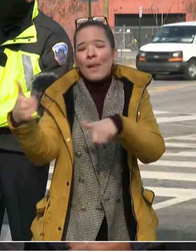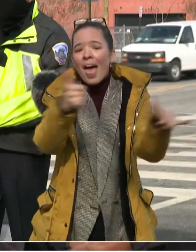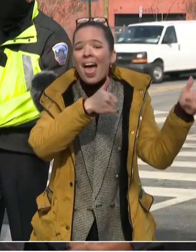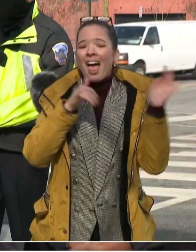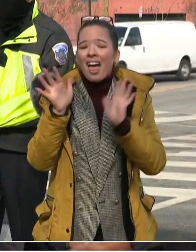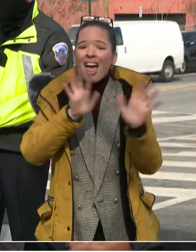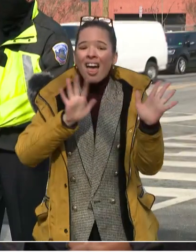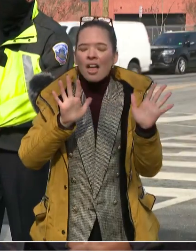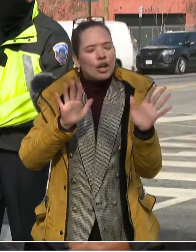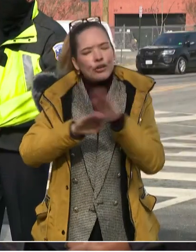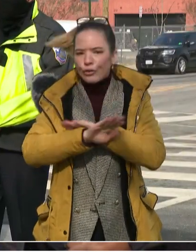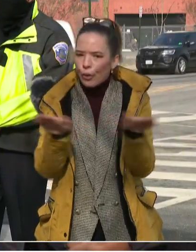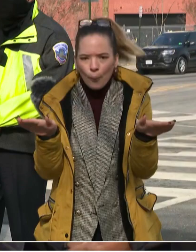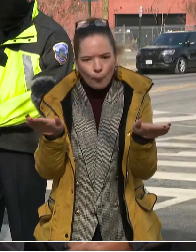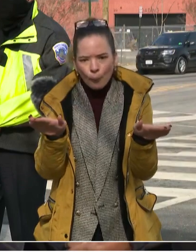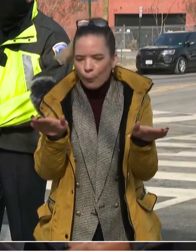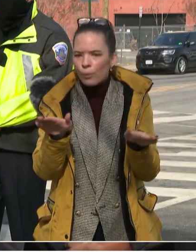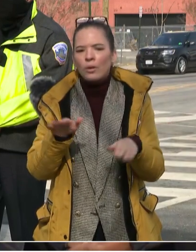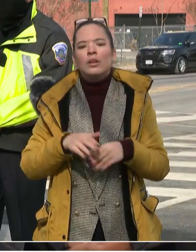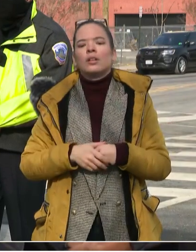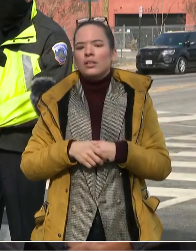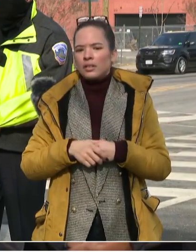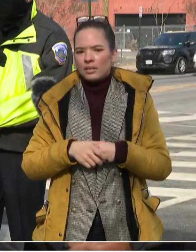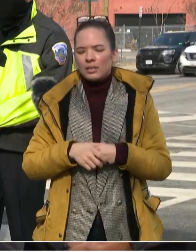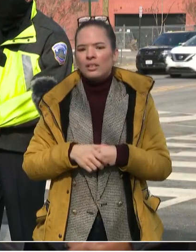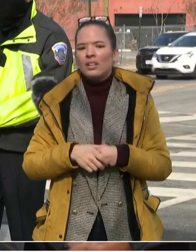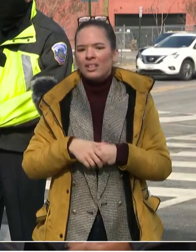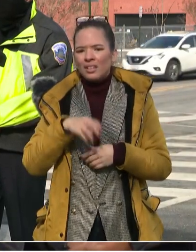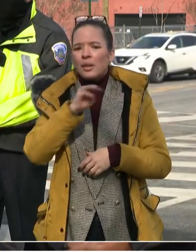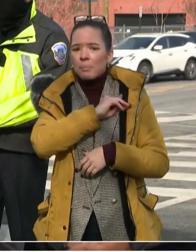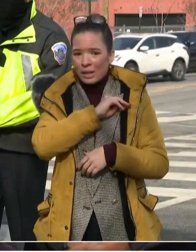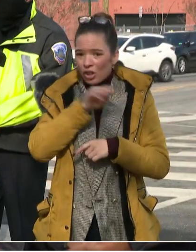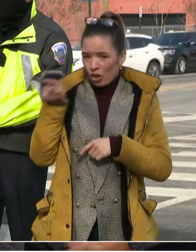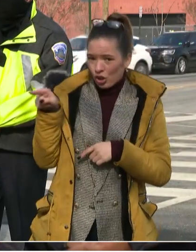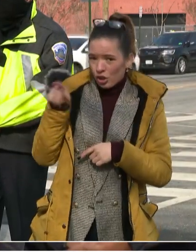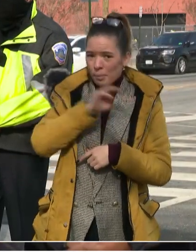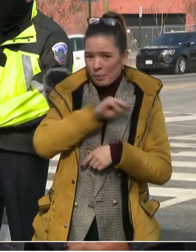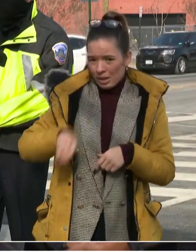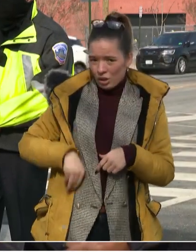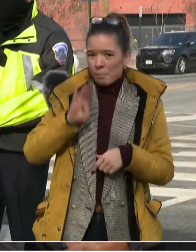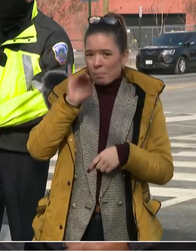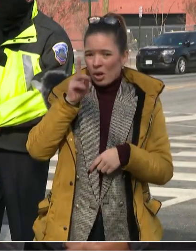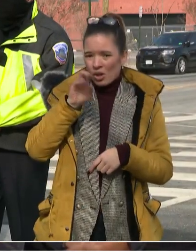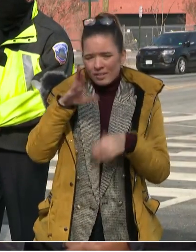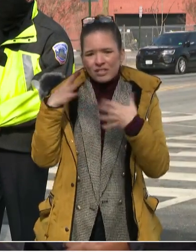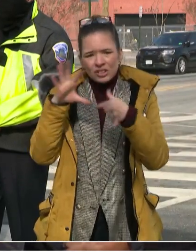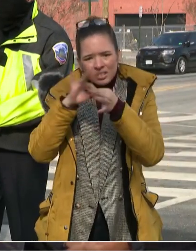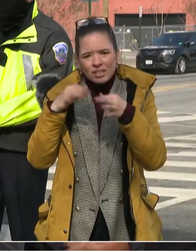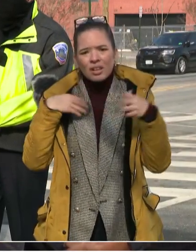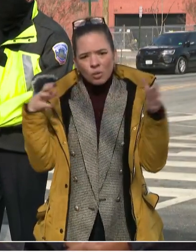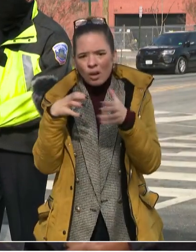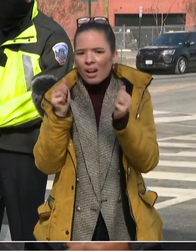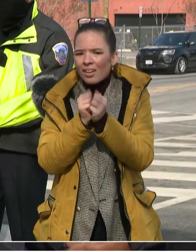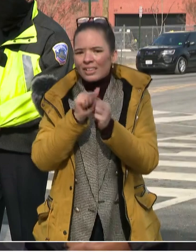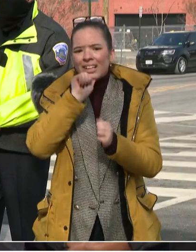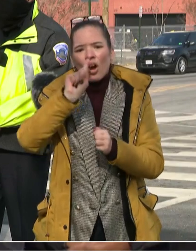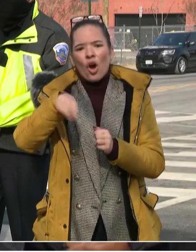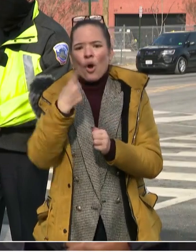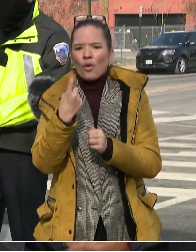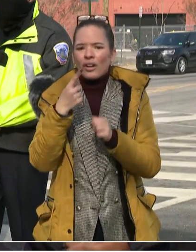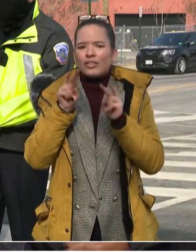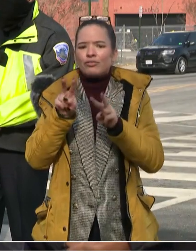out what it is we need to do here. The mayor and the county executive have already stated it. We got to come together, and everybody, this is not a spectator